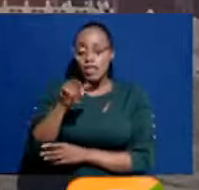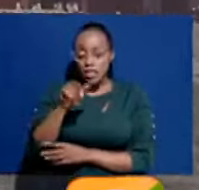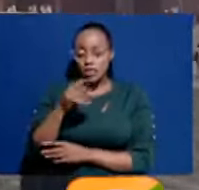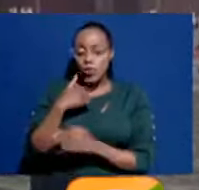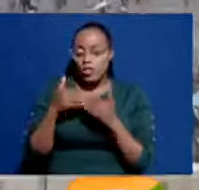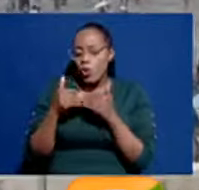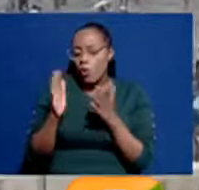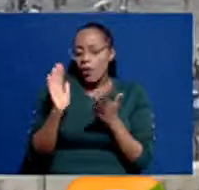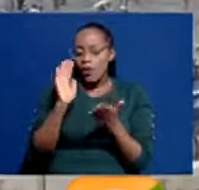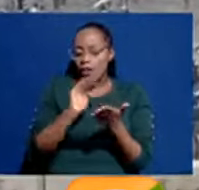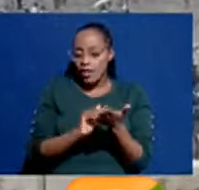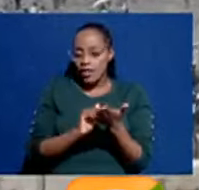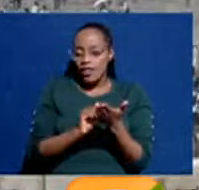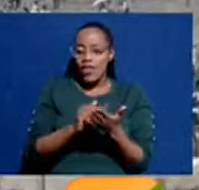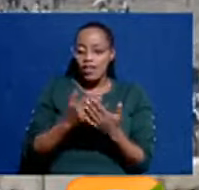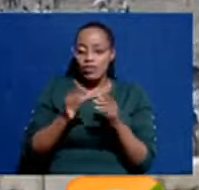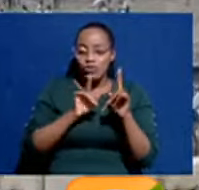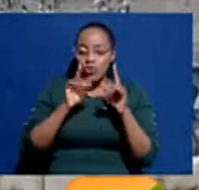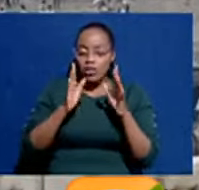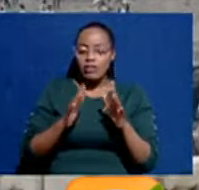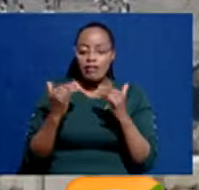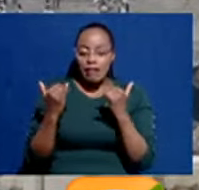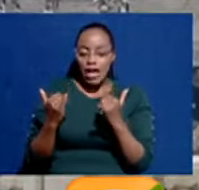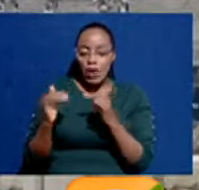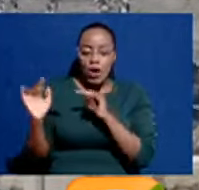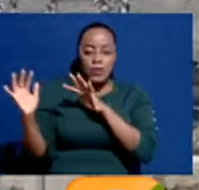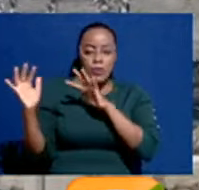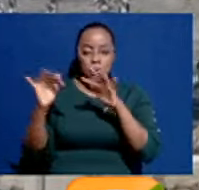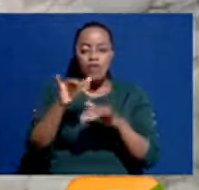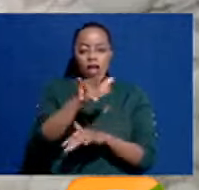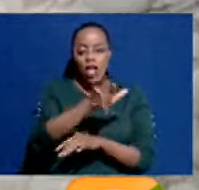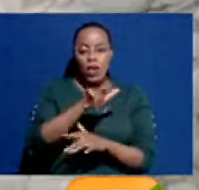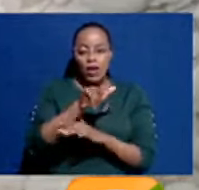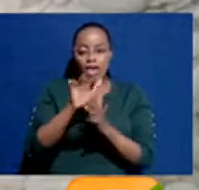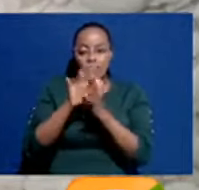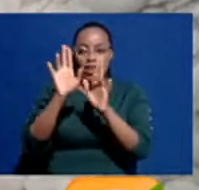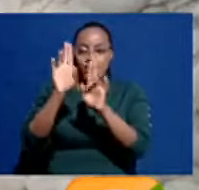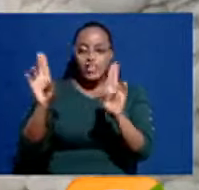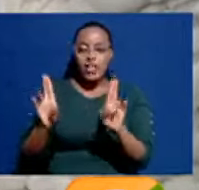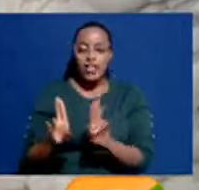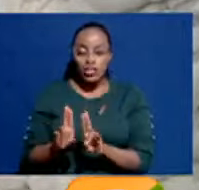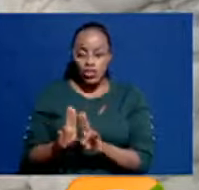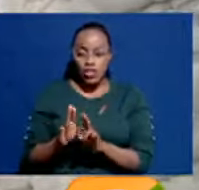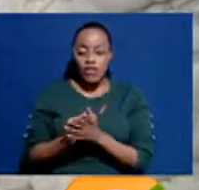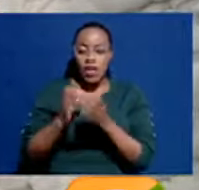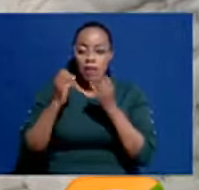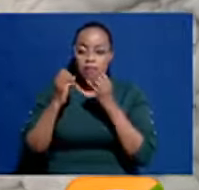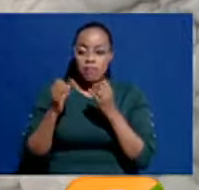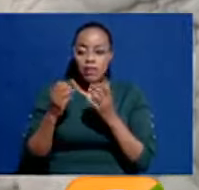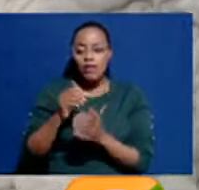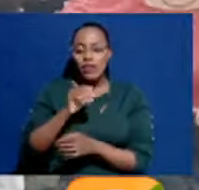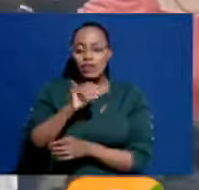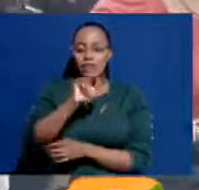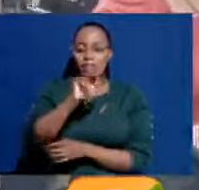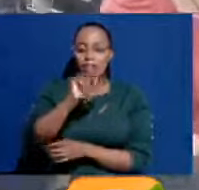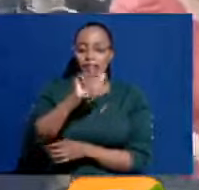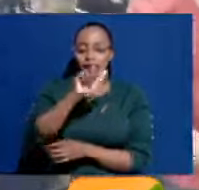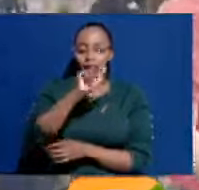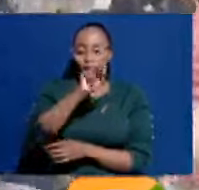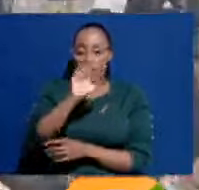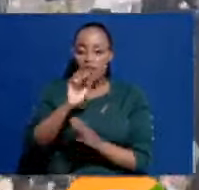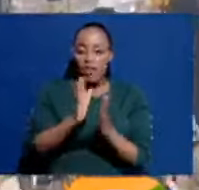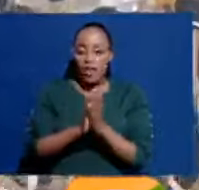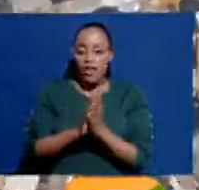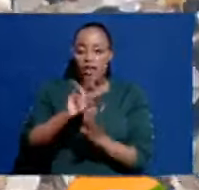officially reopened and tourism is booming both locally and international. Mary Kadoke from Tanzania and